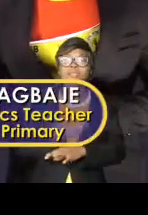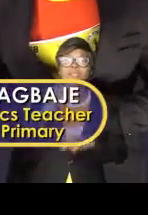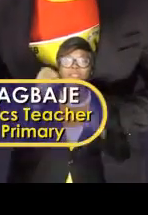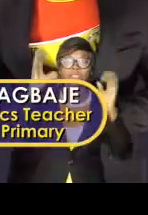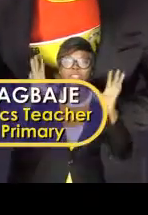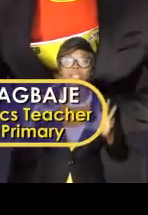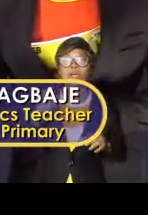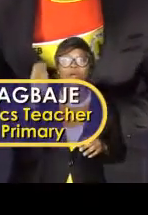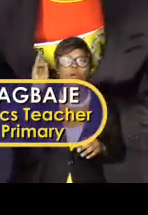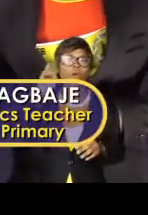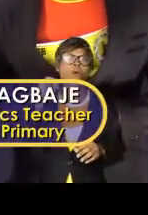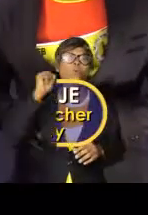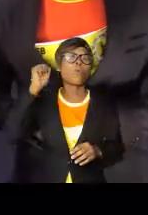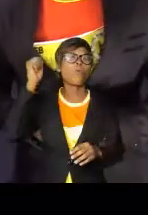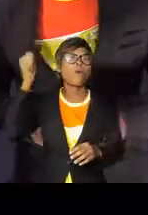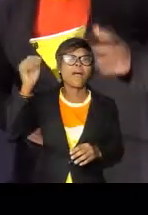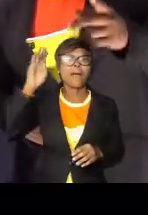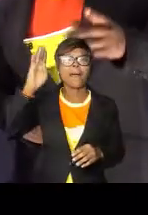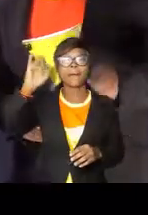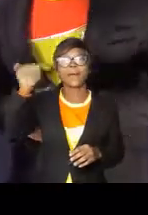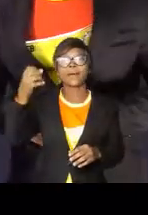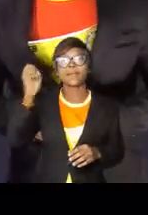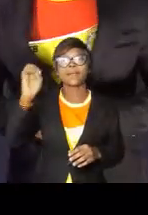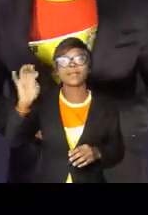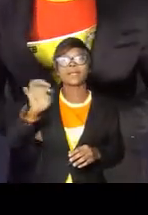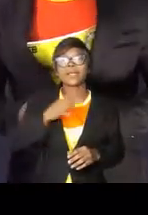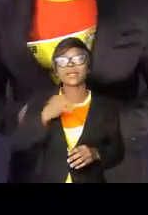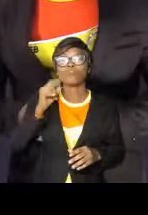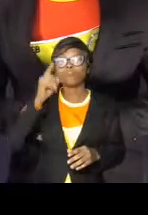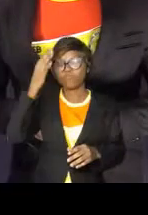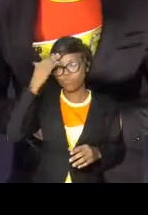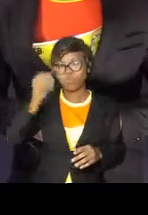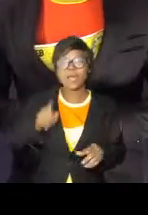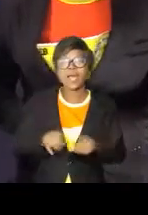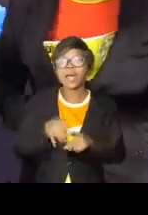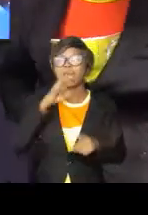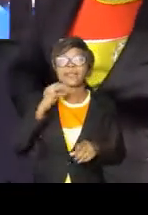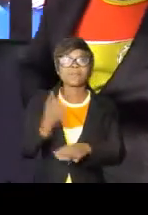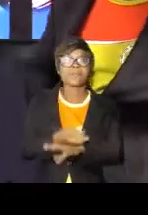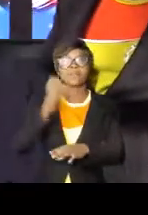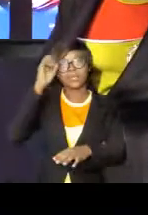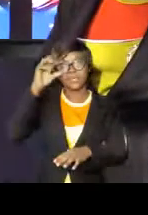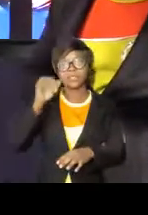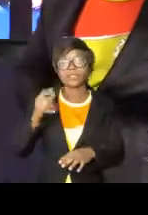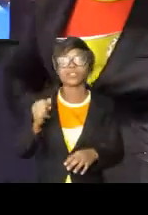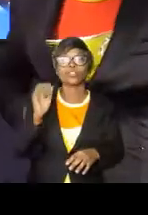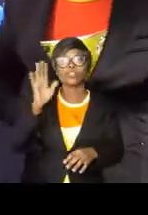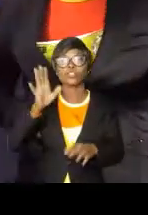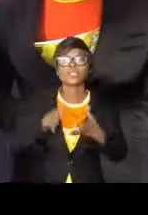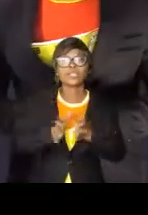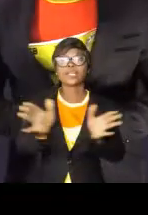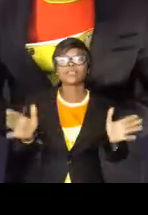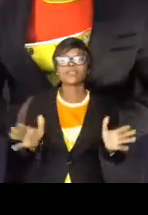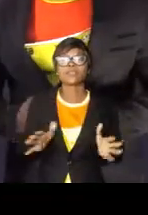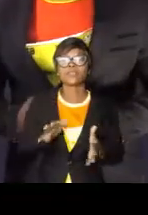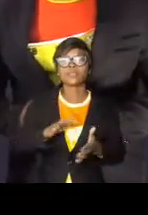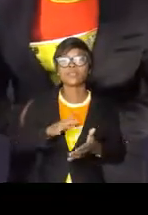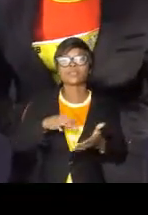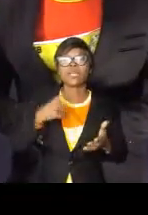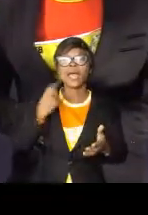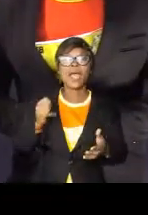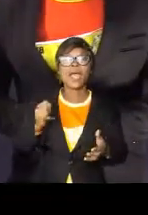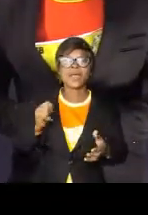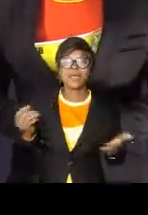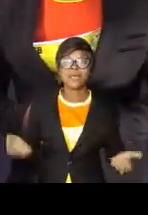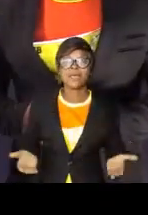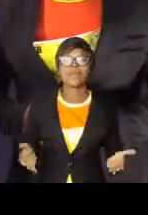mathematics teacher, Uncle Agbaje, but you know me as the mathematician. Uncle Popo is here, your general studies